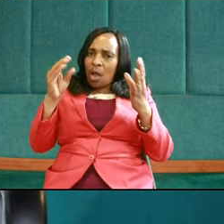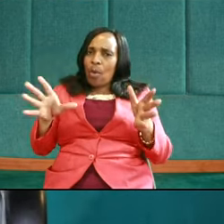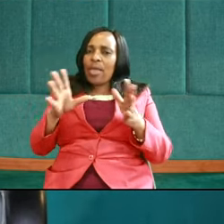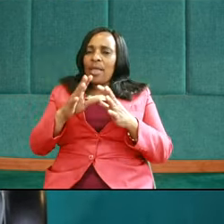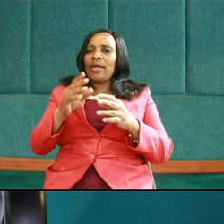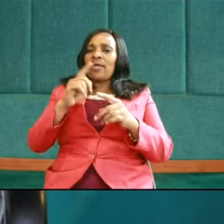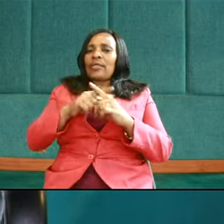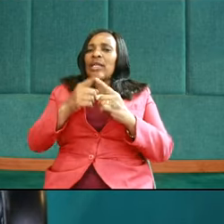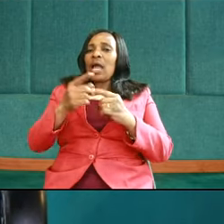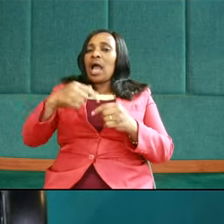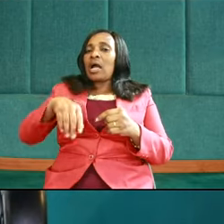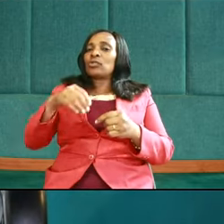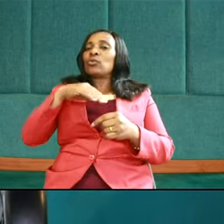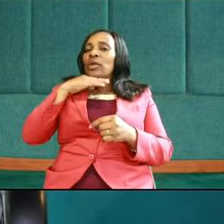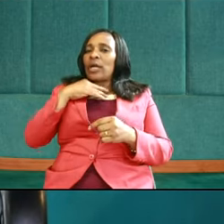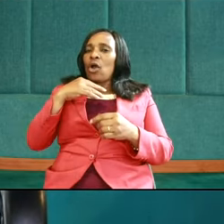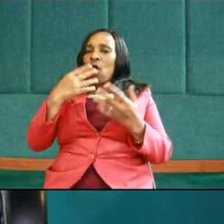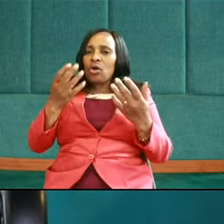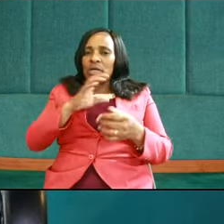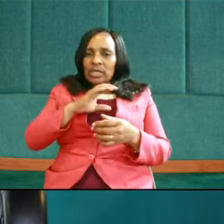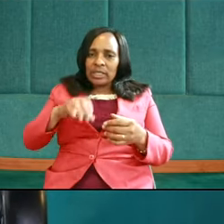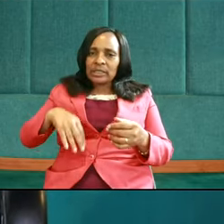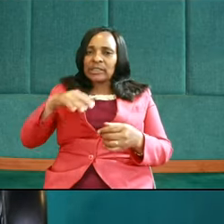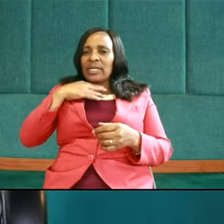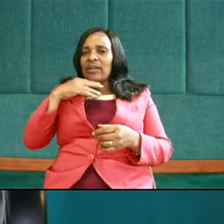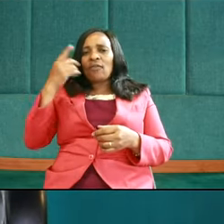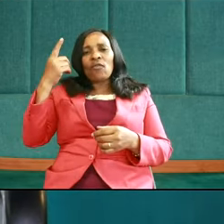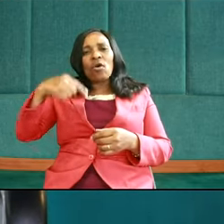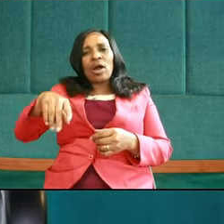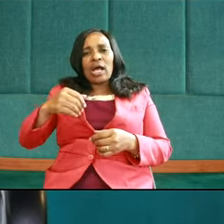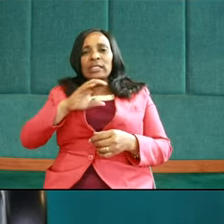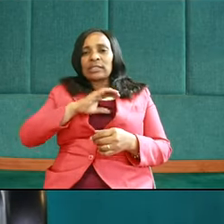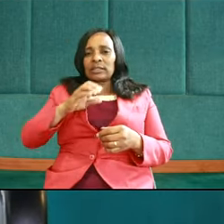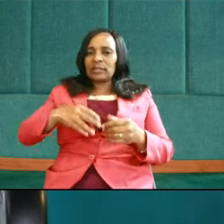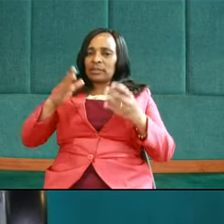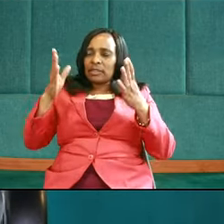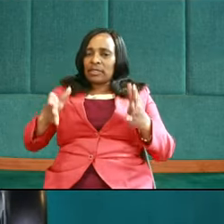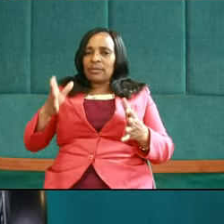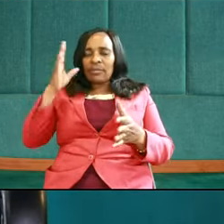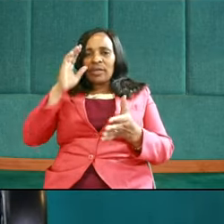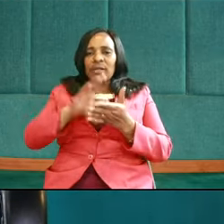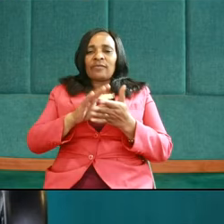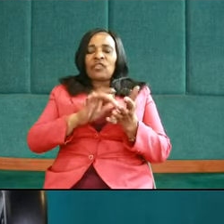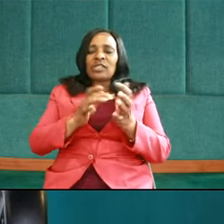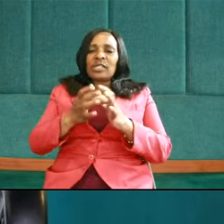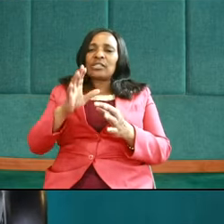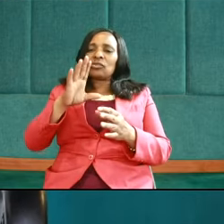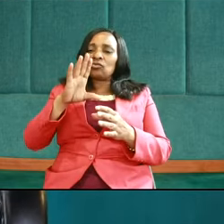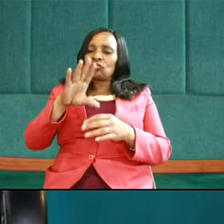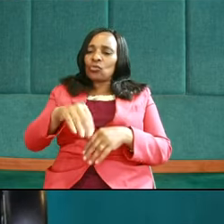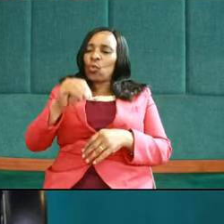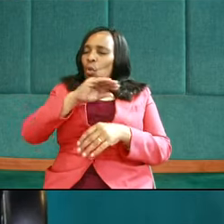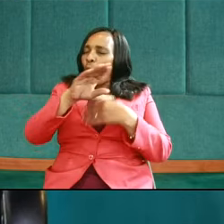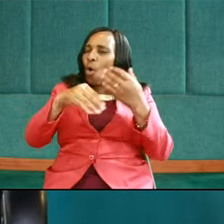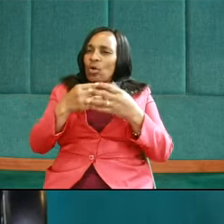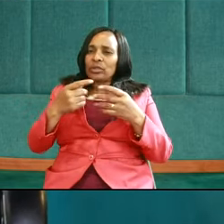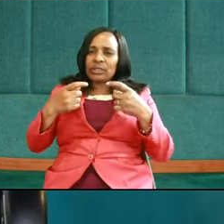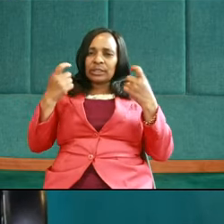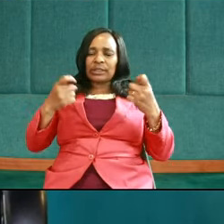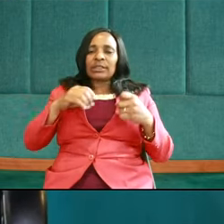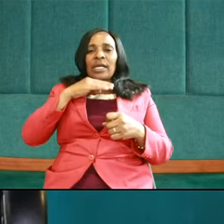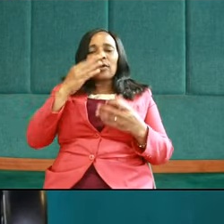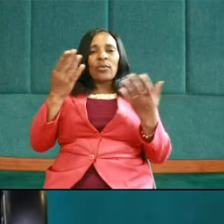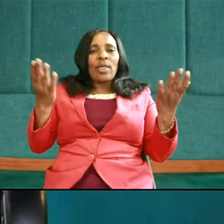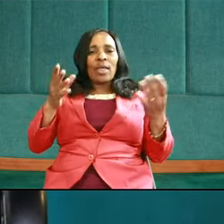us who die or it's Christ who dies. So for us as Christians, we believe that Jesus took all our sins and died for them on the